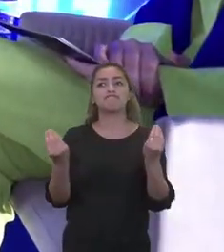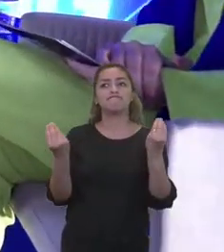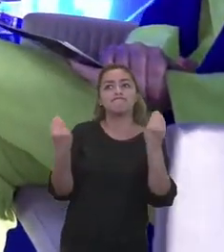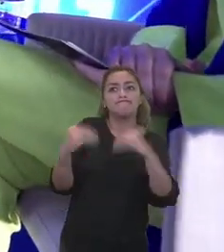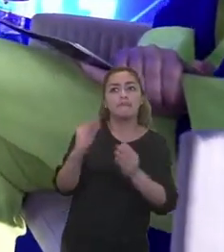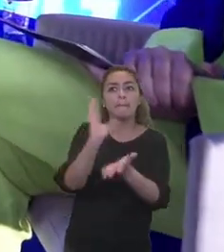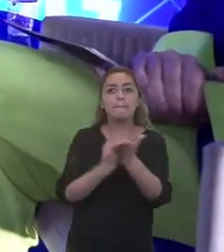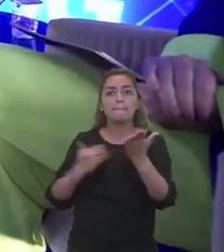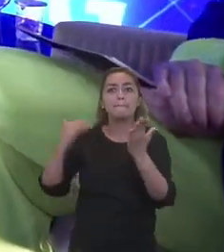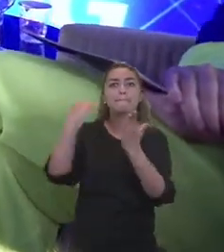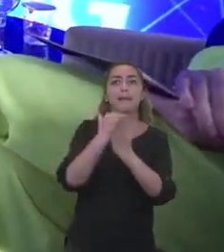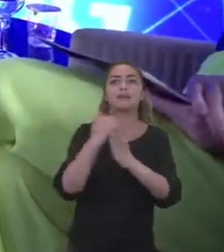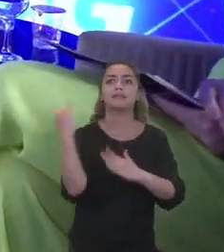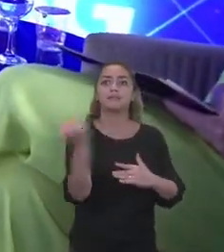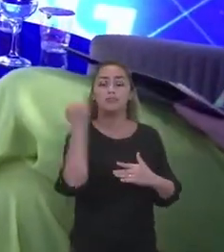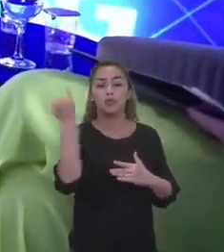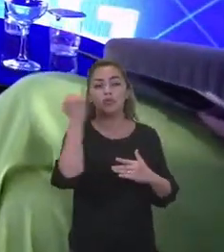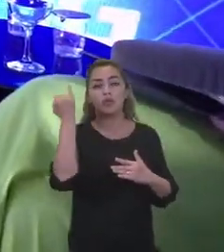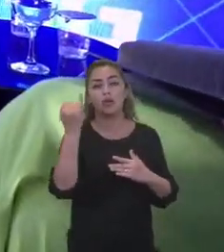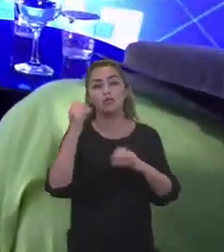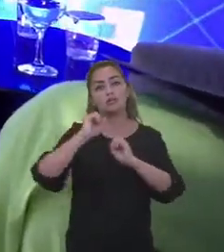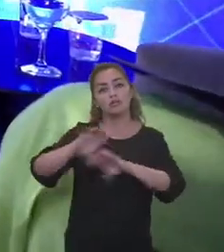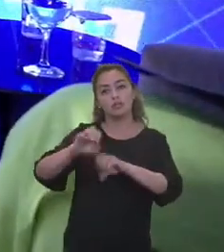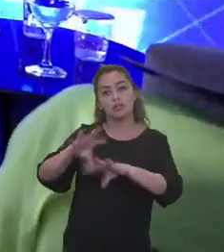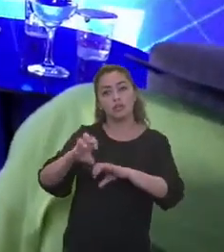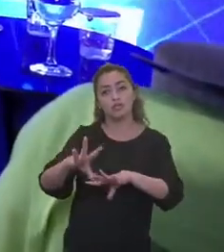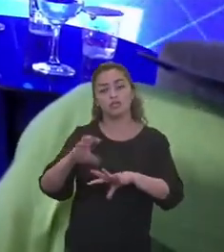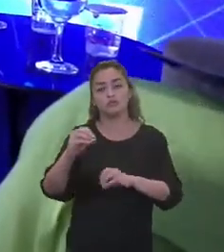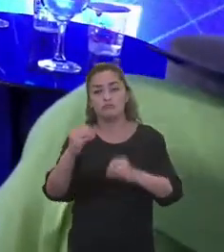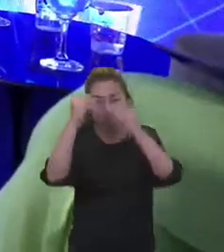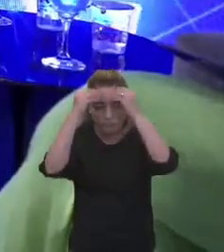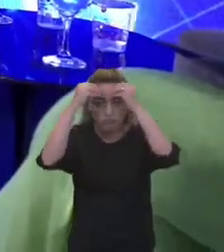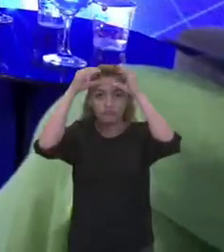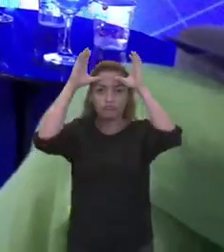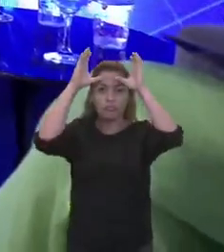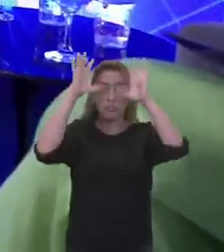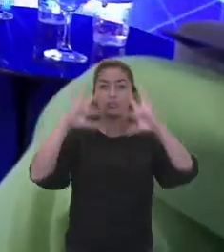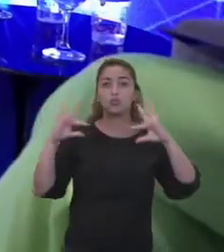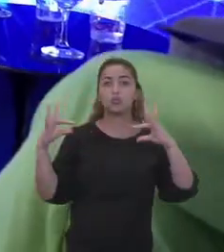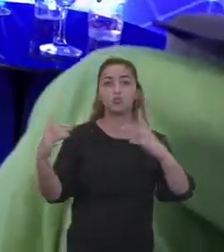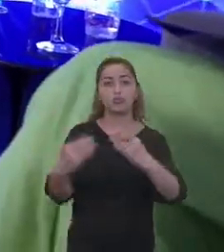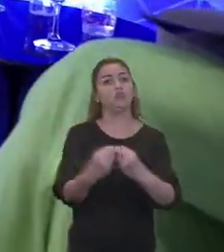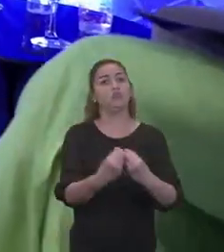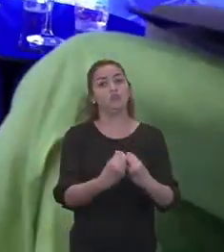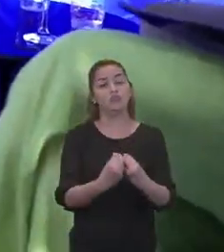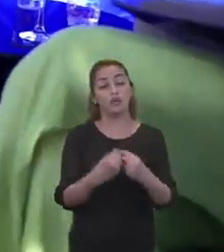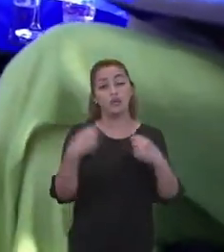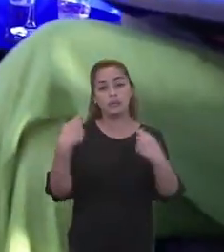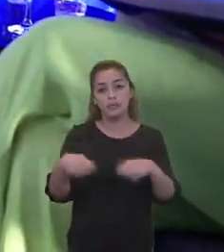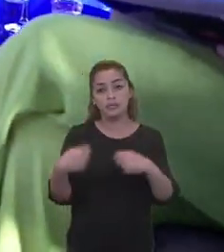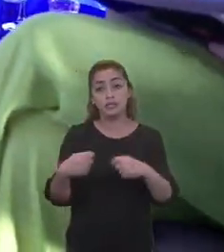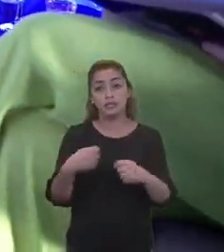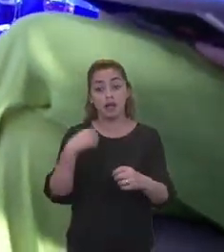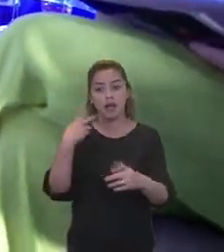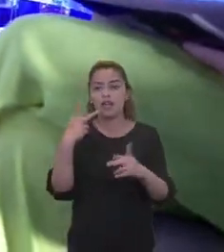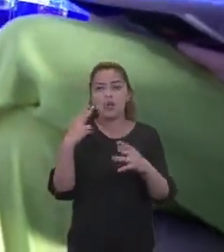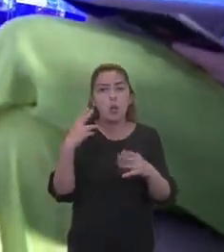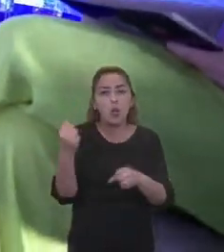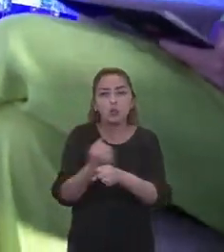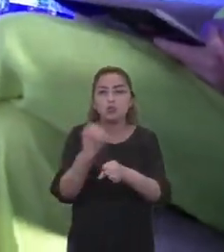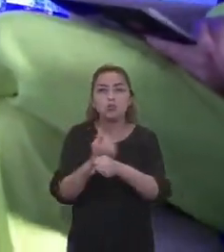how much we need to invest in education in this liquid world of technology. Time is